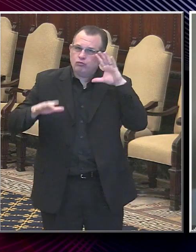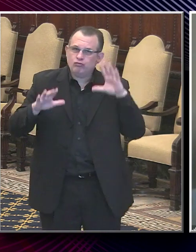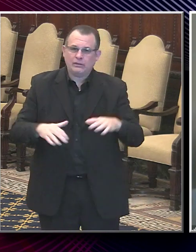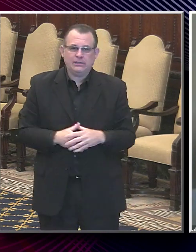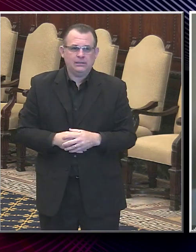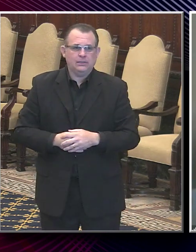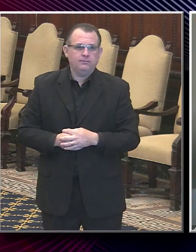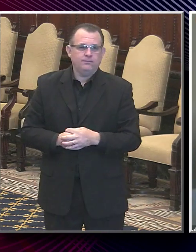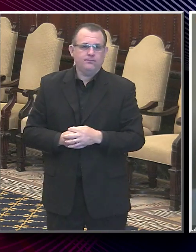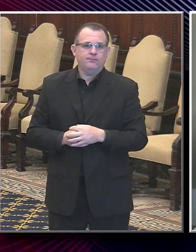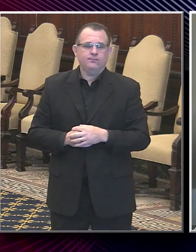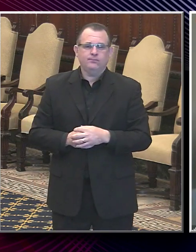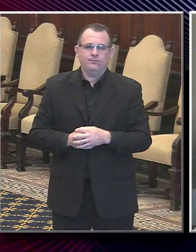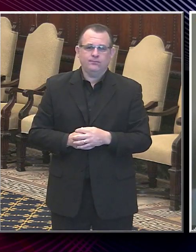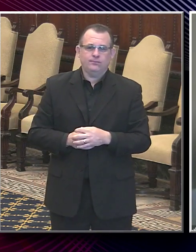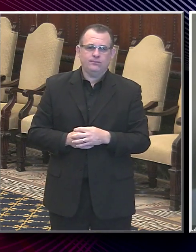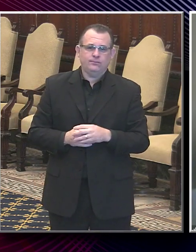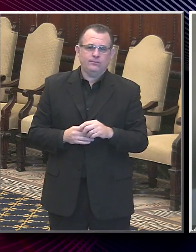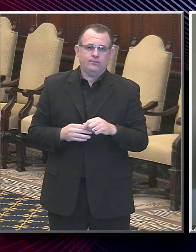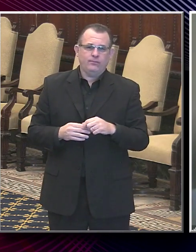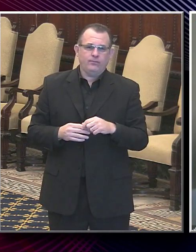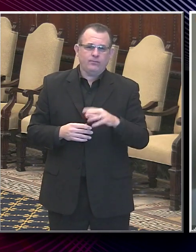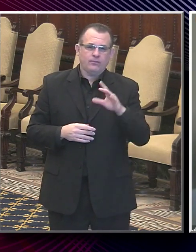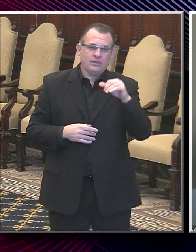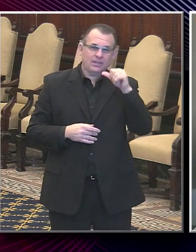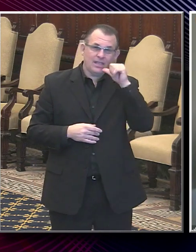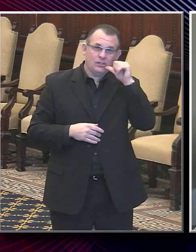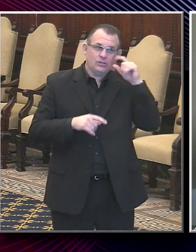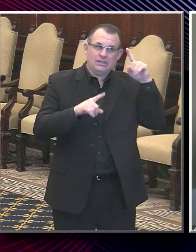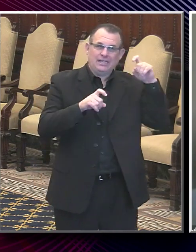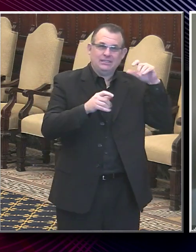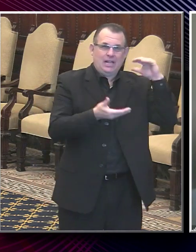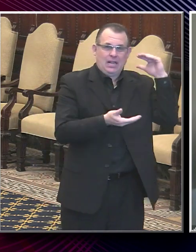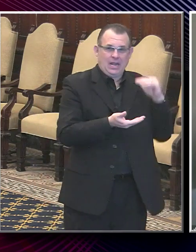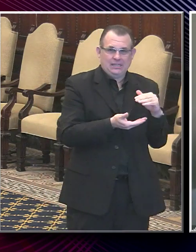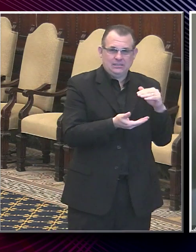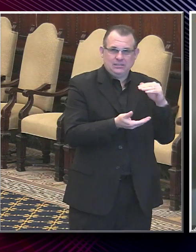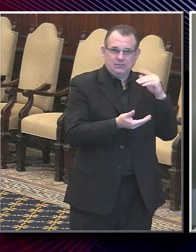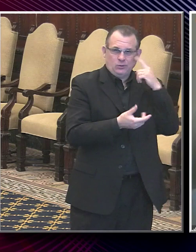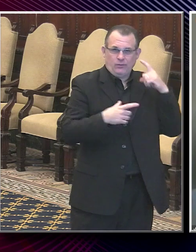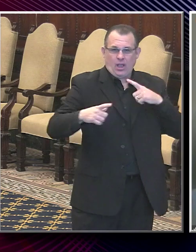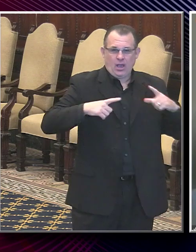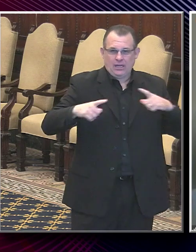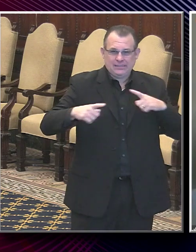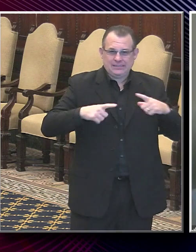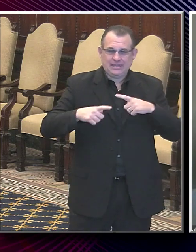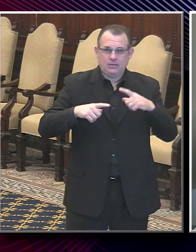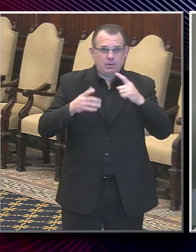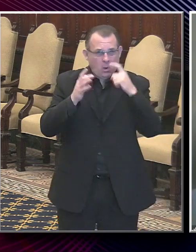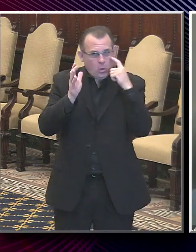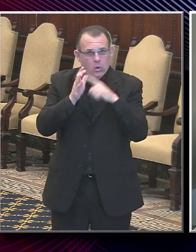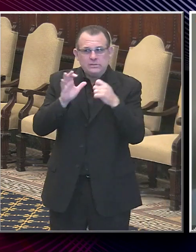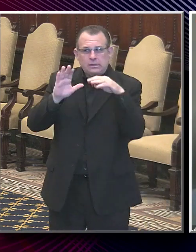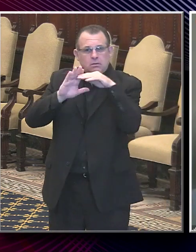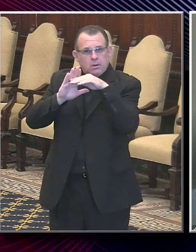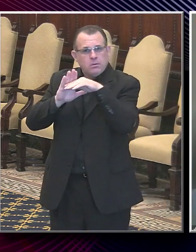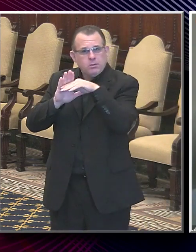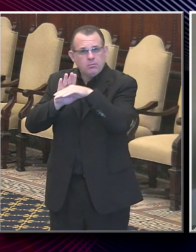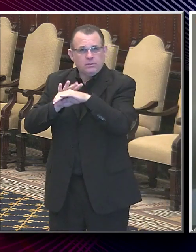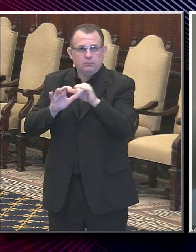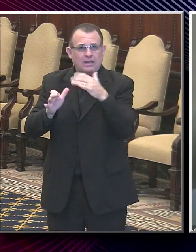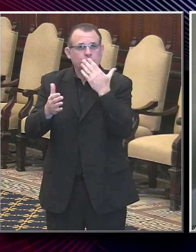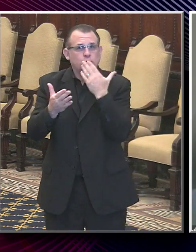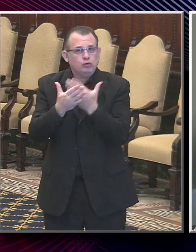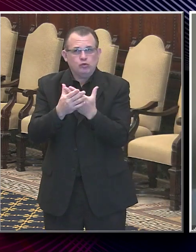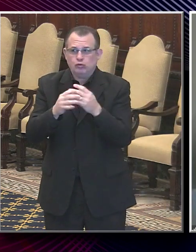Now, there was less testing on Memorial Day that may reduce that number a little bit, but the trend is still clearly very much in the right direction. We're